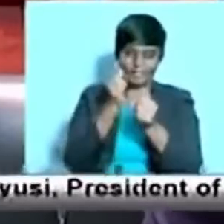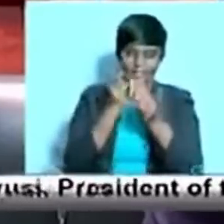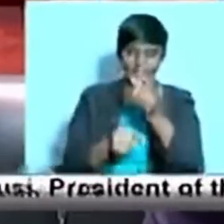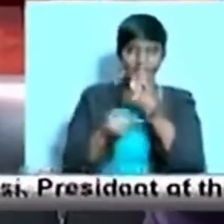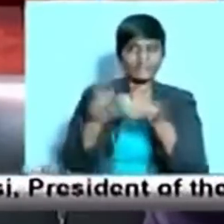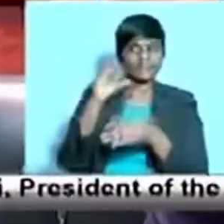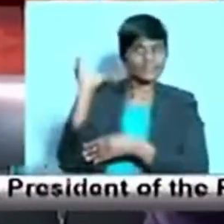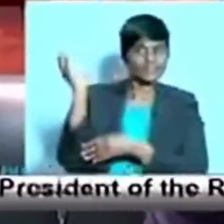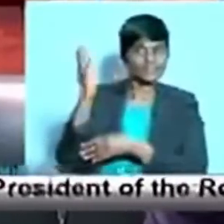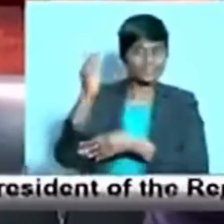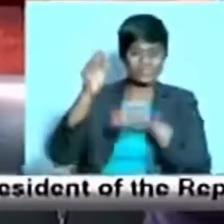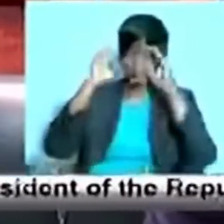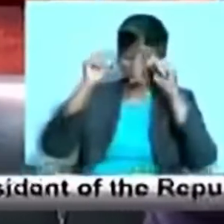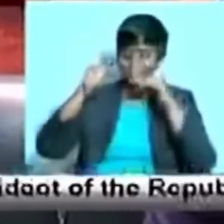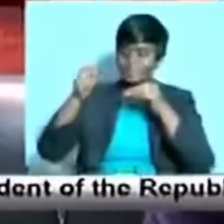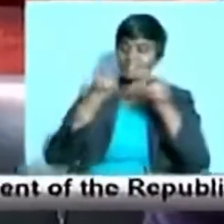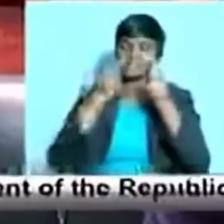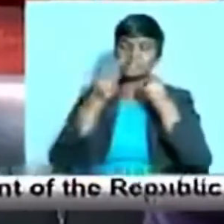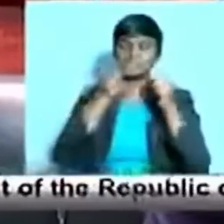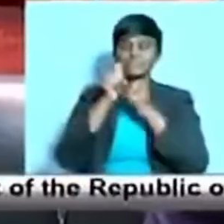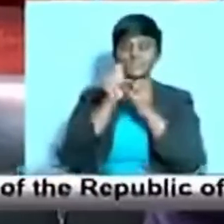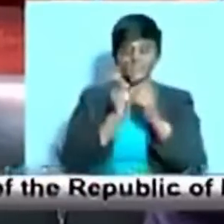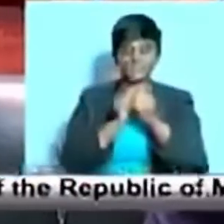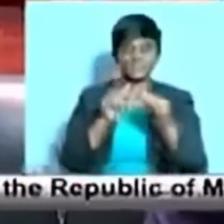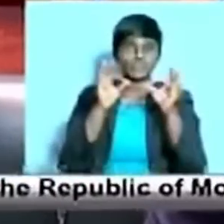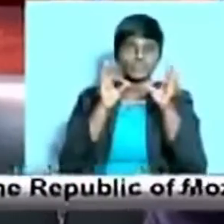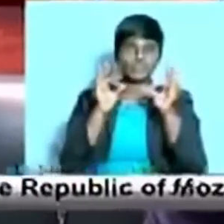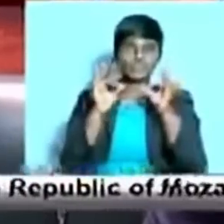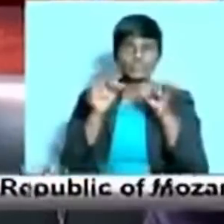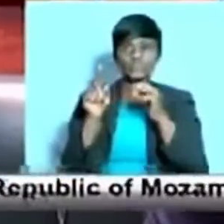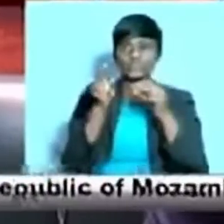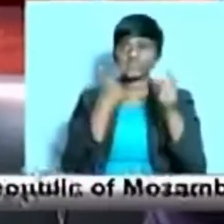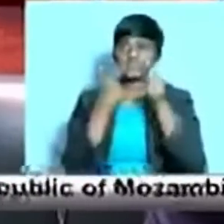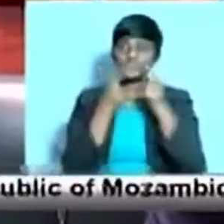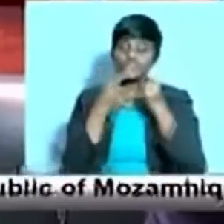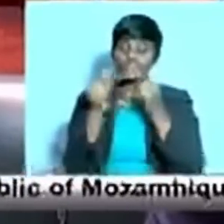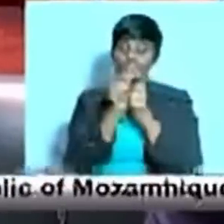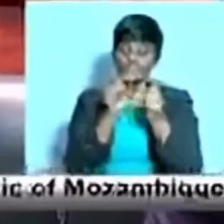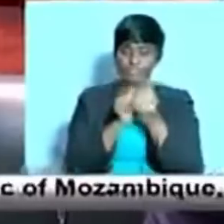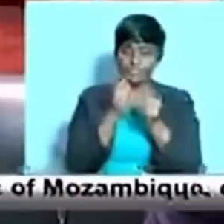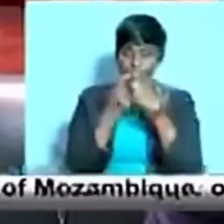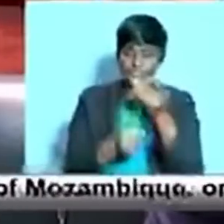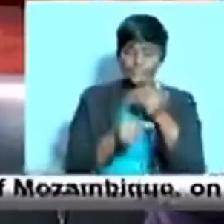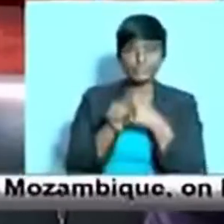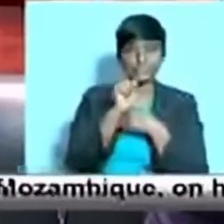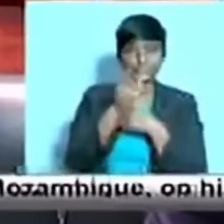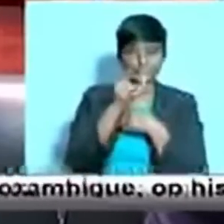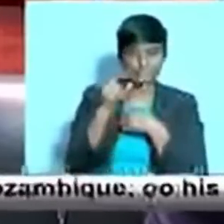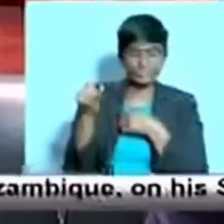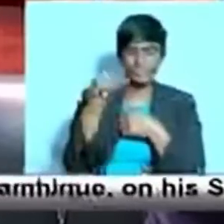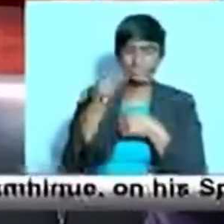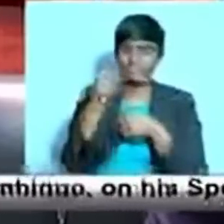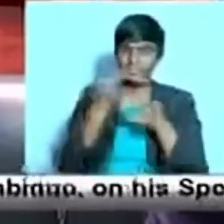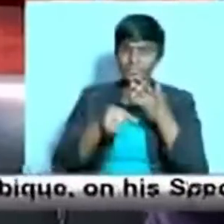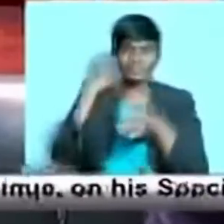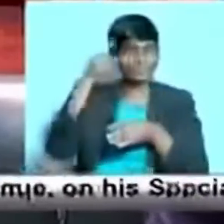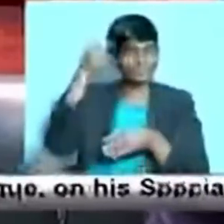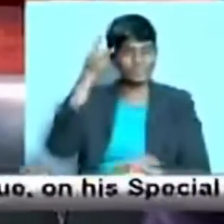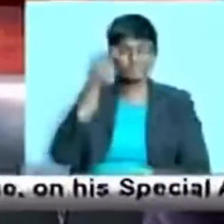the President had spoken about. He talked of the issues of not